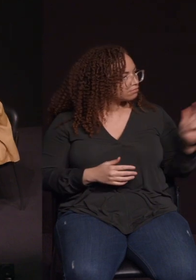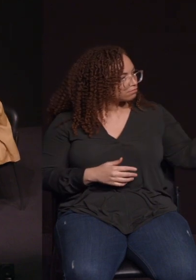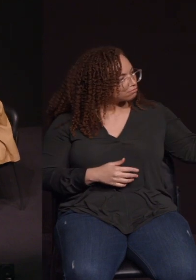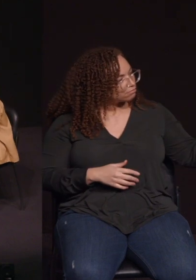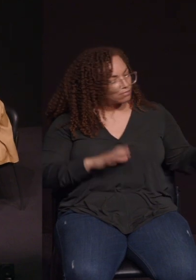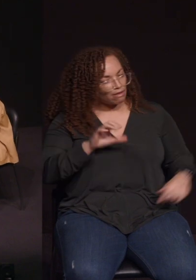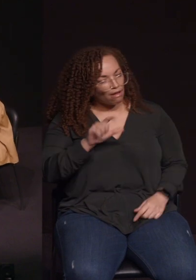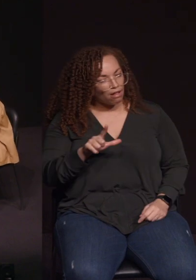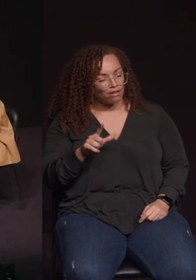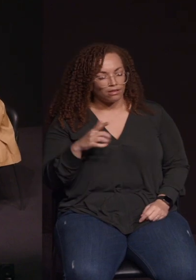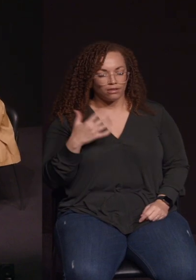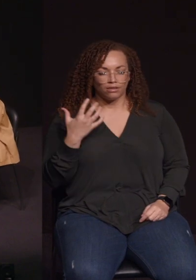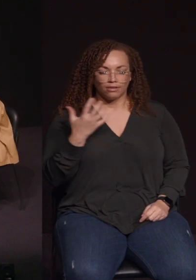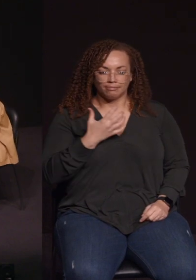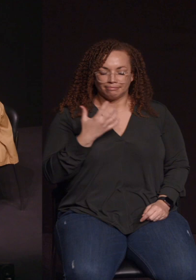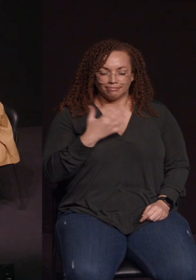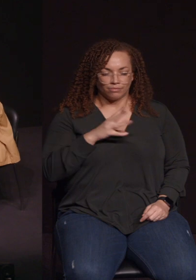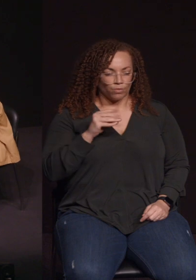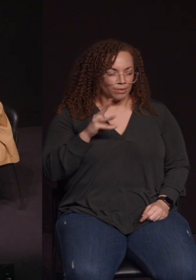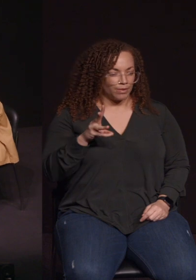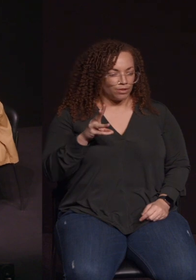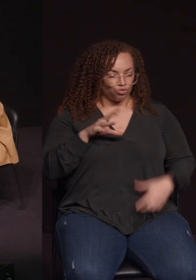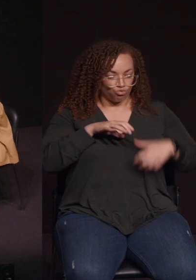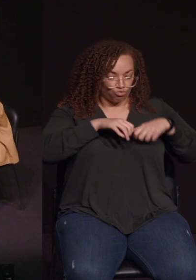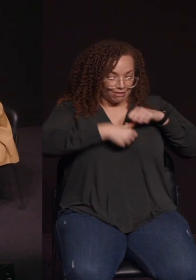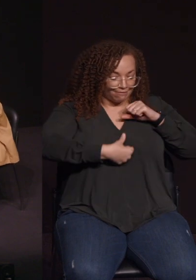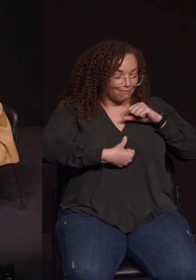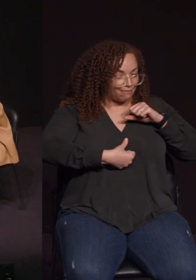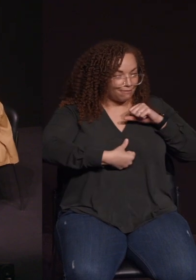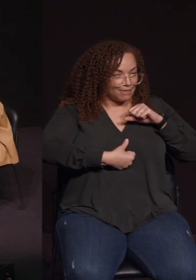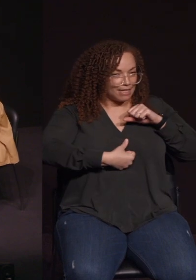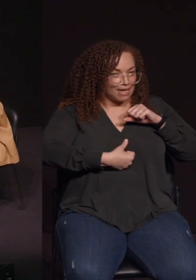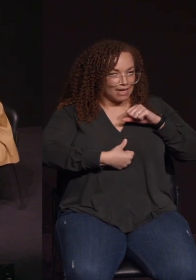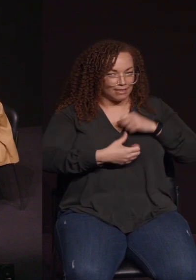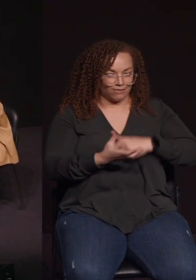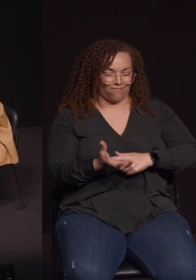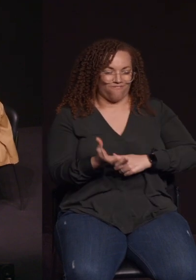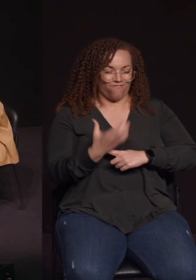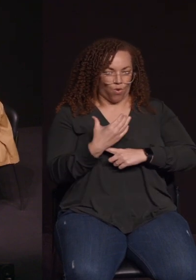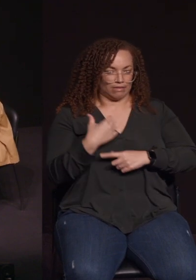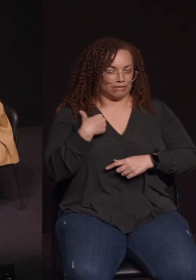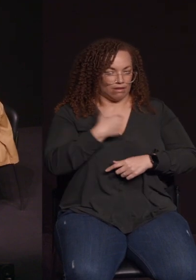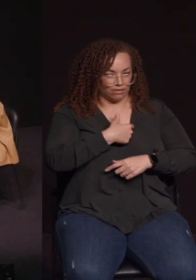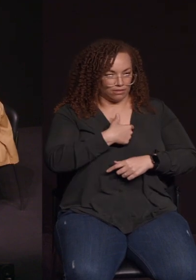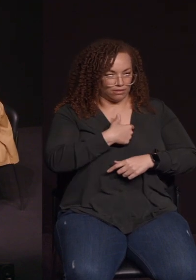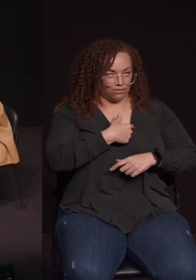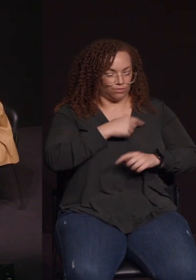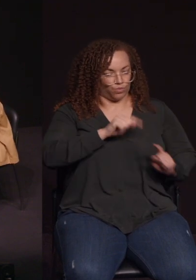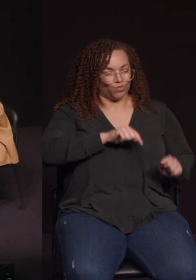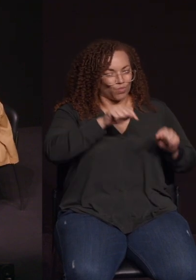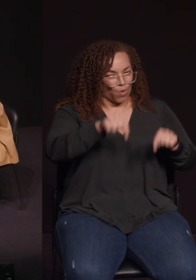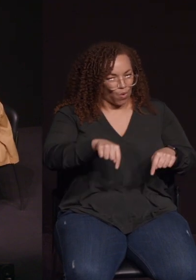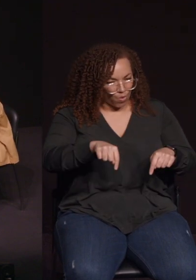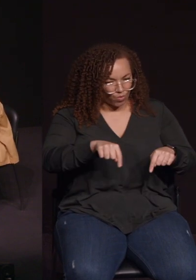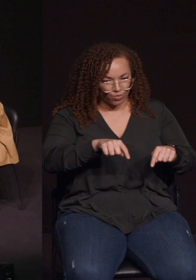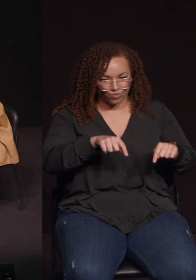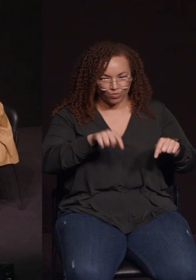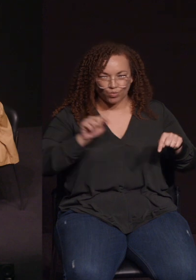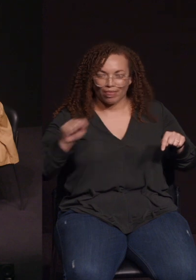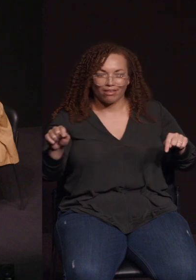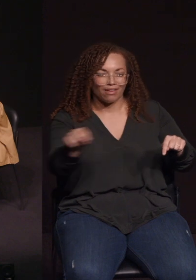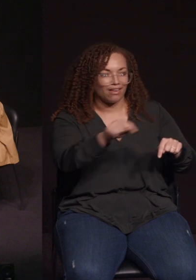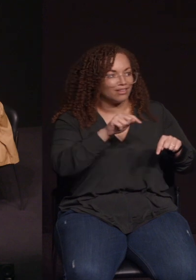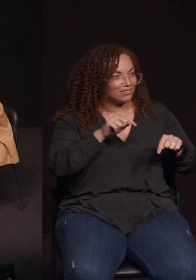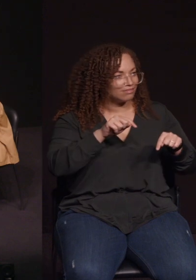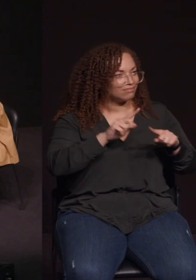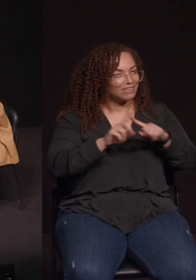Grief has forced us in the spaces that we are in. We didn't have a choice.